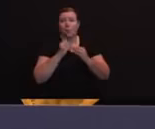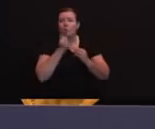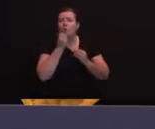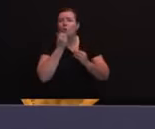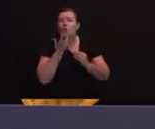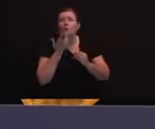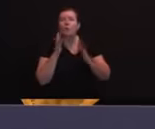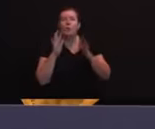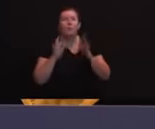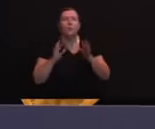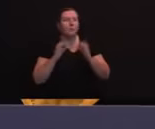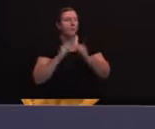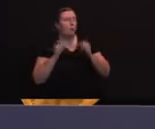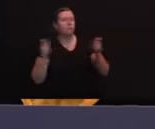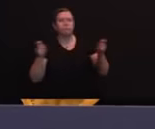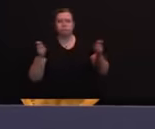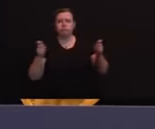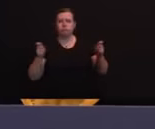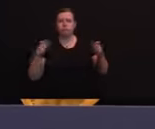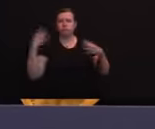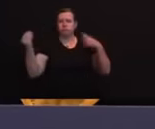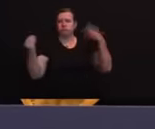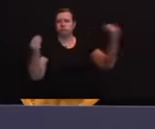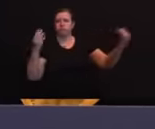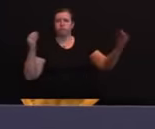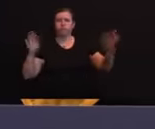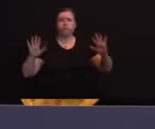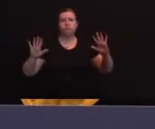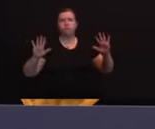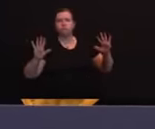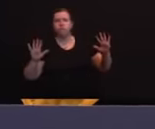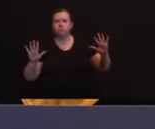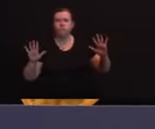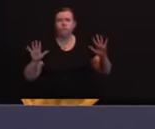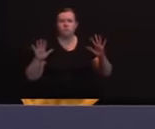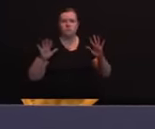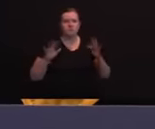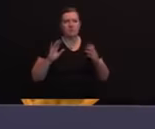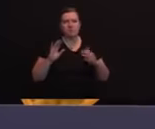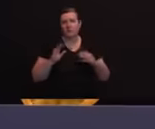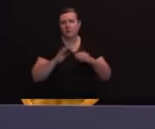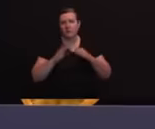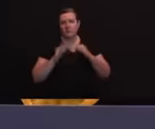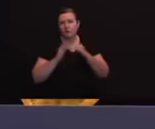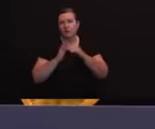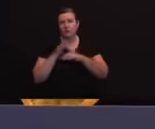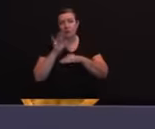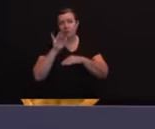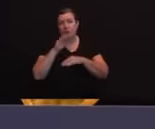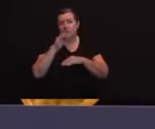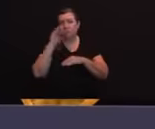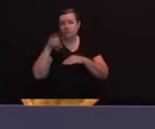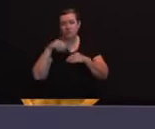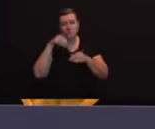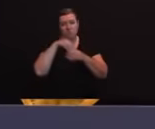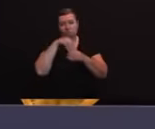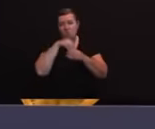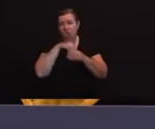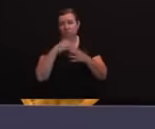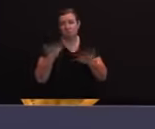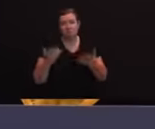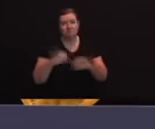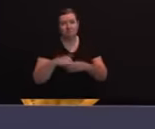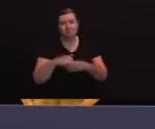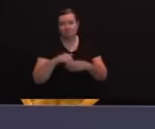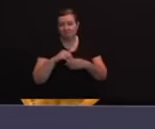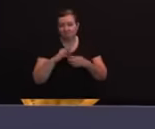risk. And that's why we were as incremental as we were. And by the way, we never went above 25% as an example of indoor dining capacity. And